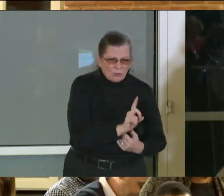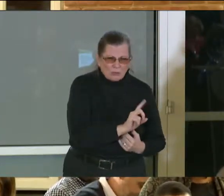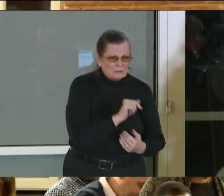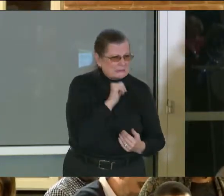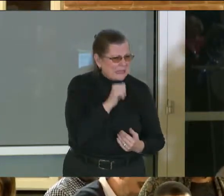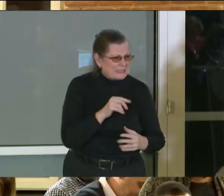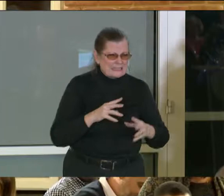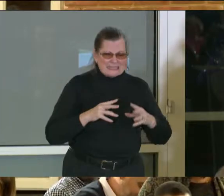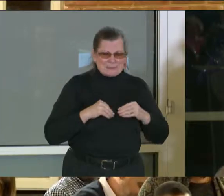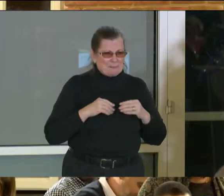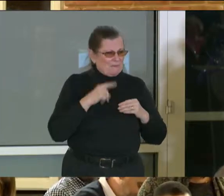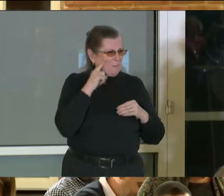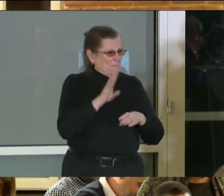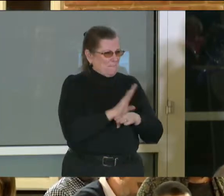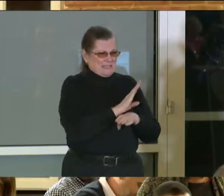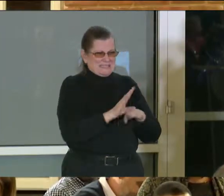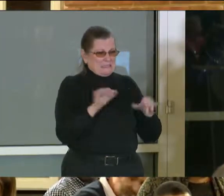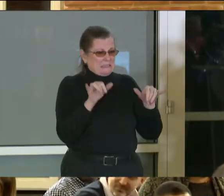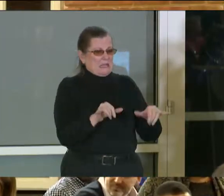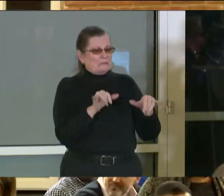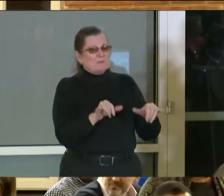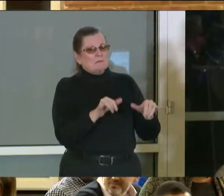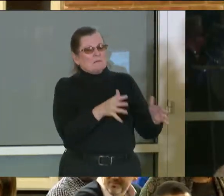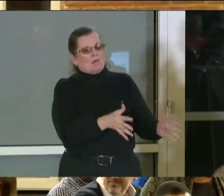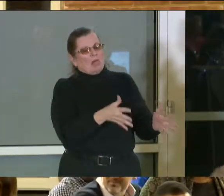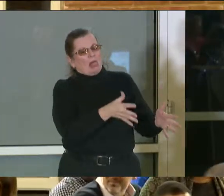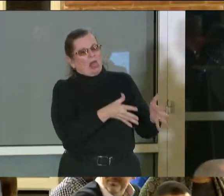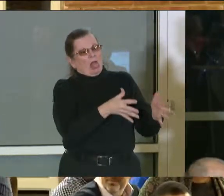as usual. We need change. Thank you.